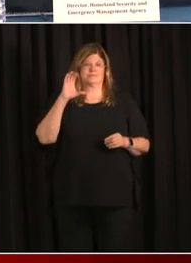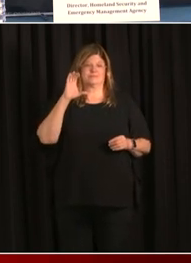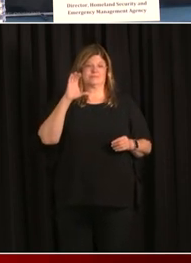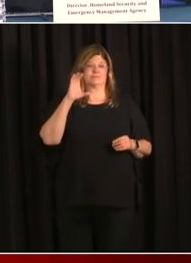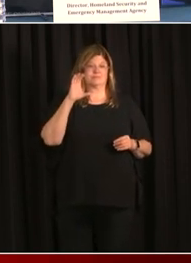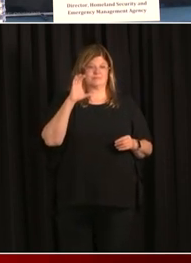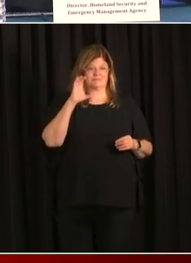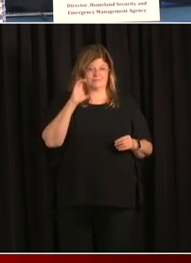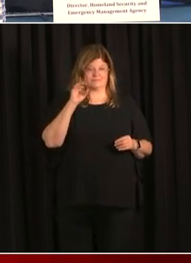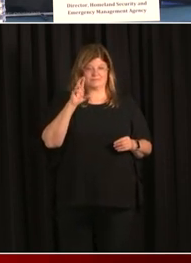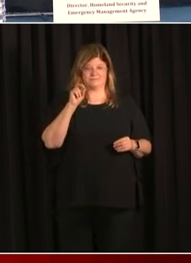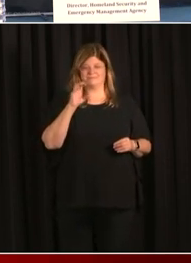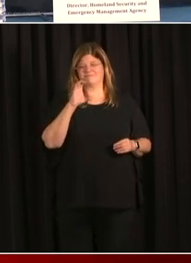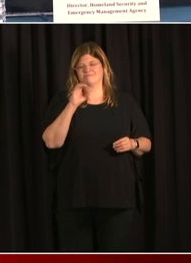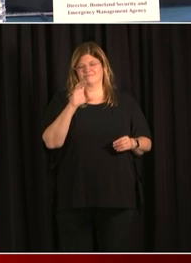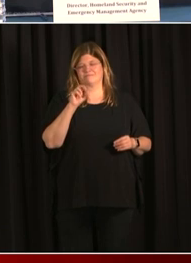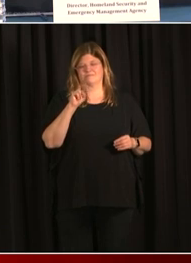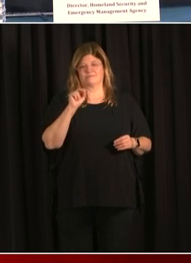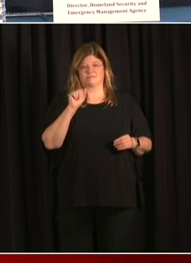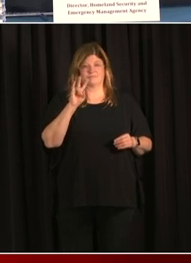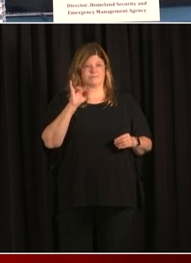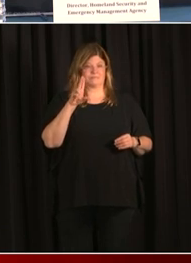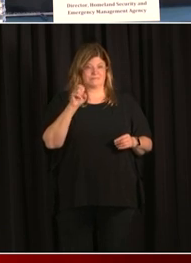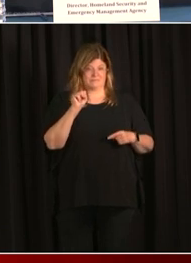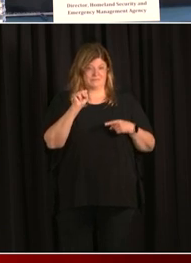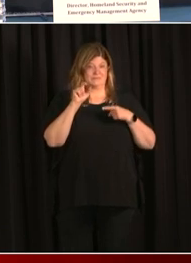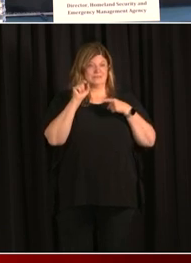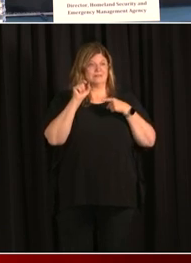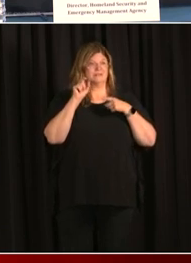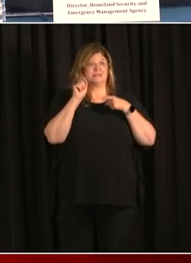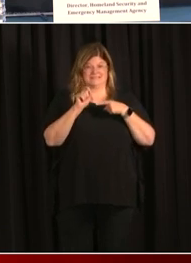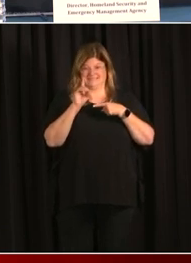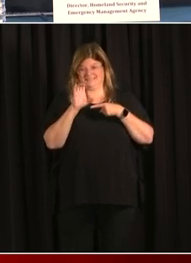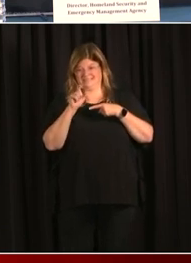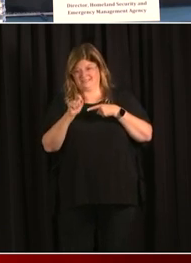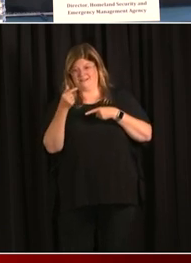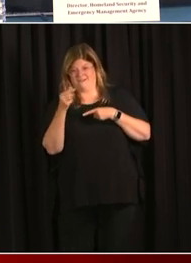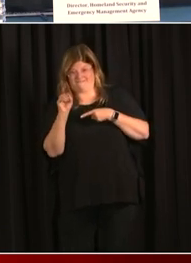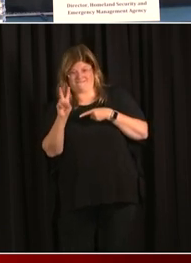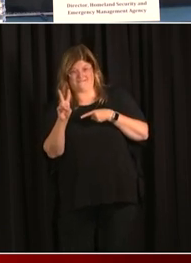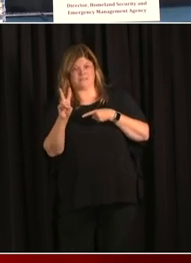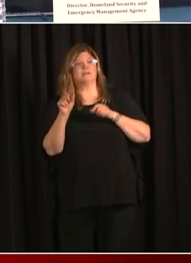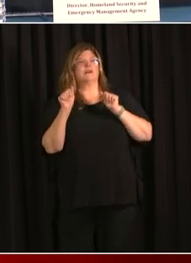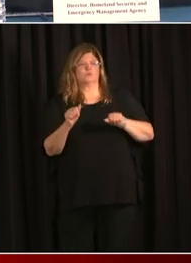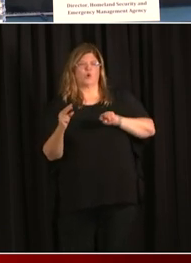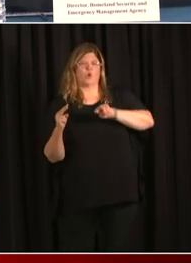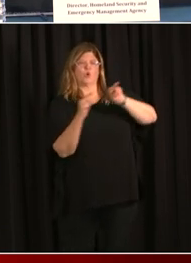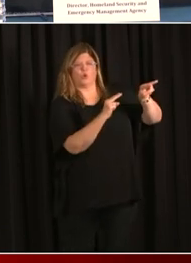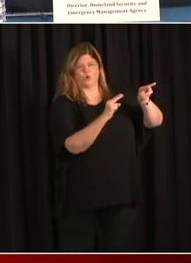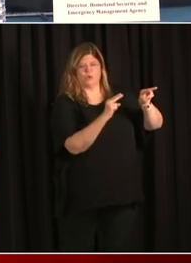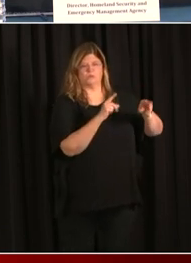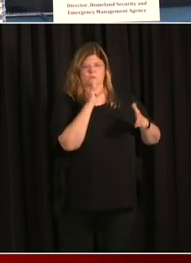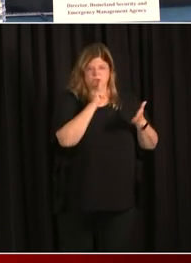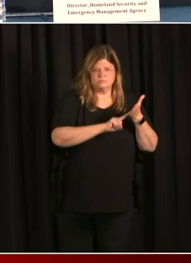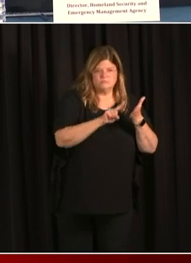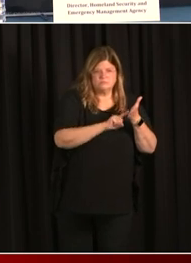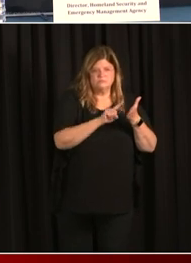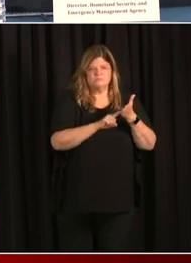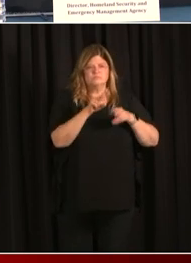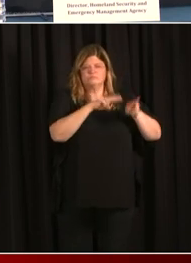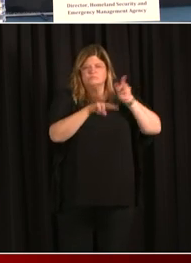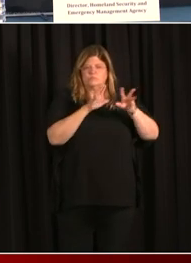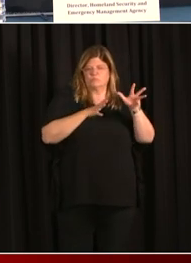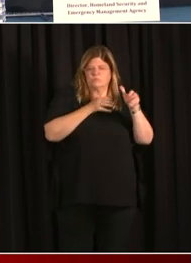Coronavirus.dc.gov, establishing a one-stop shop for all information and guidelines on our response. Next slide. We knew we needed to enhance